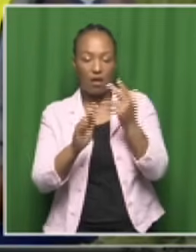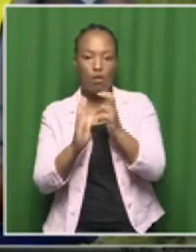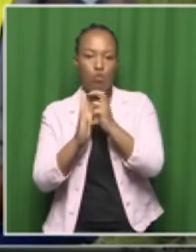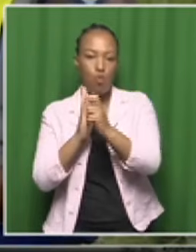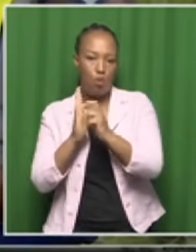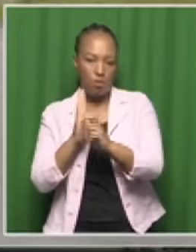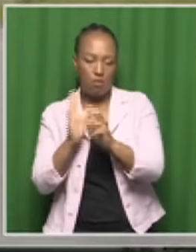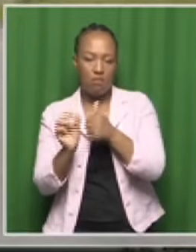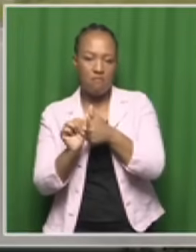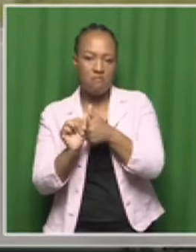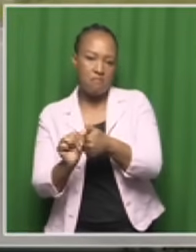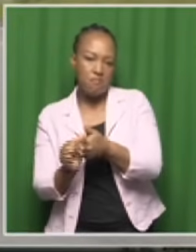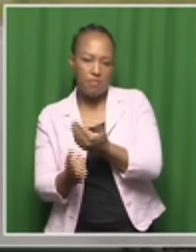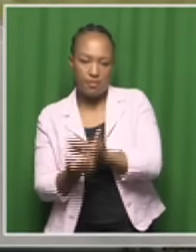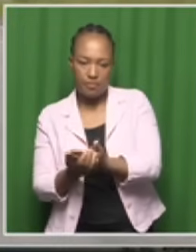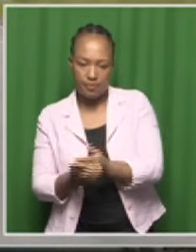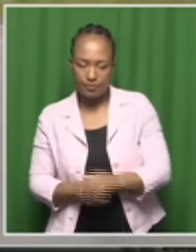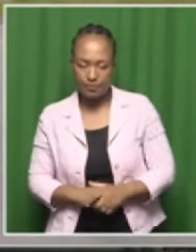roads?